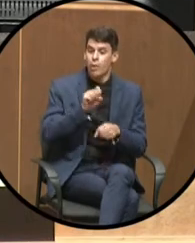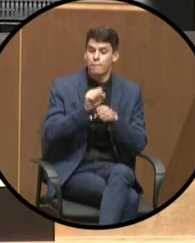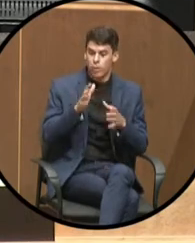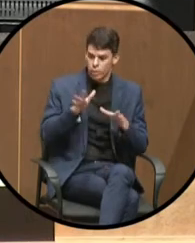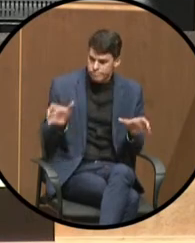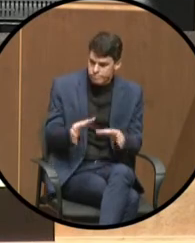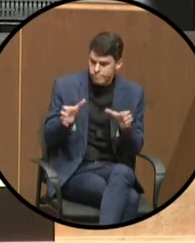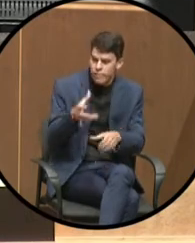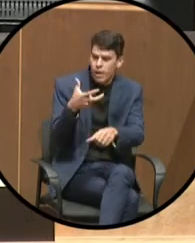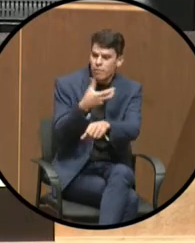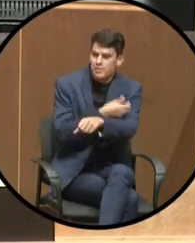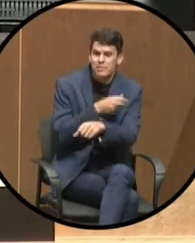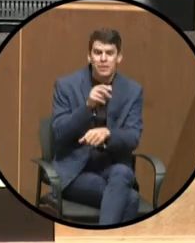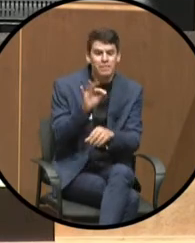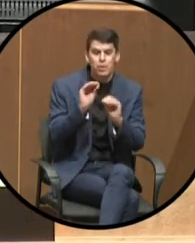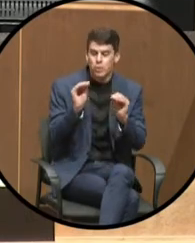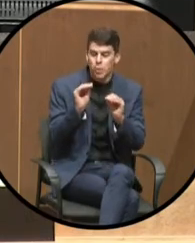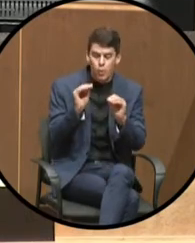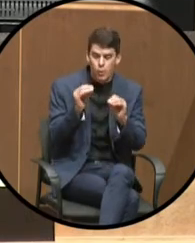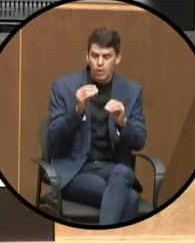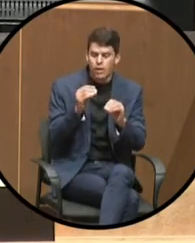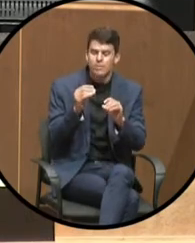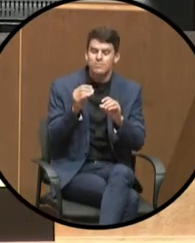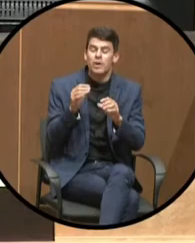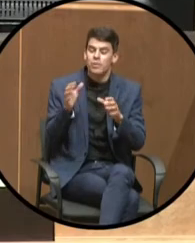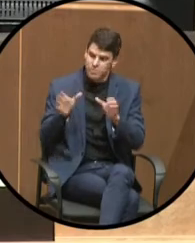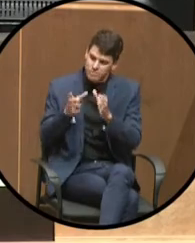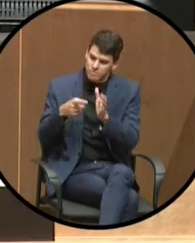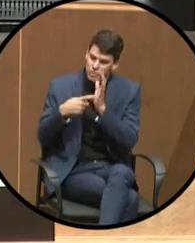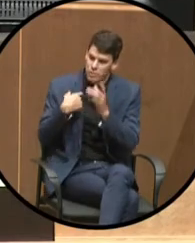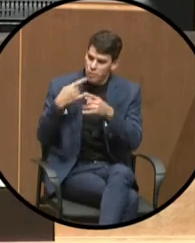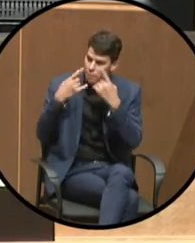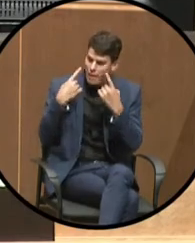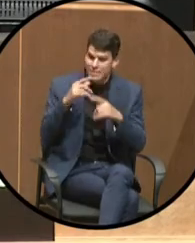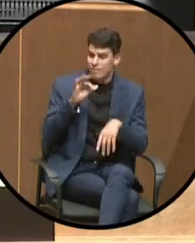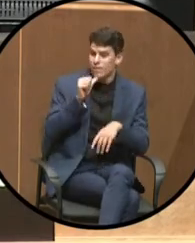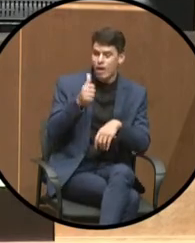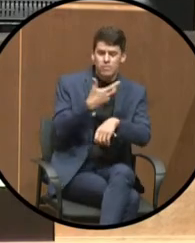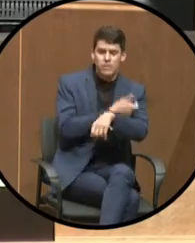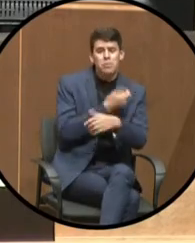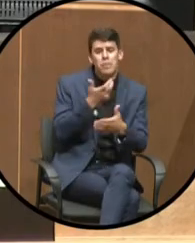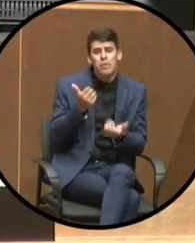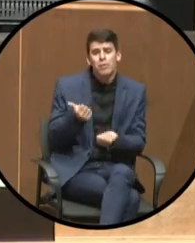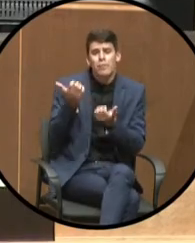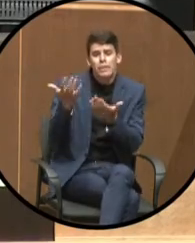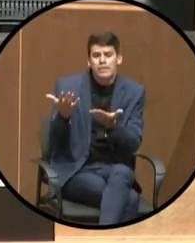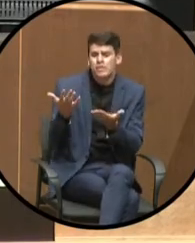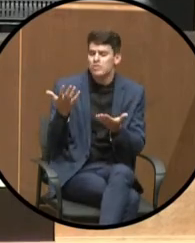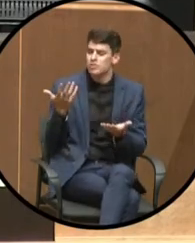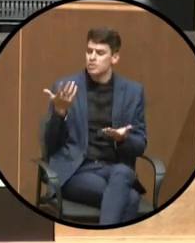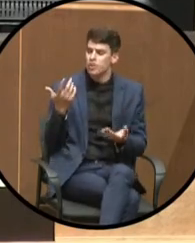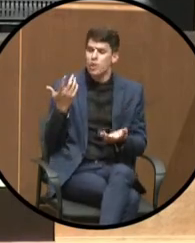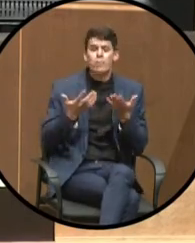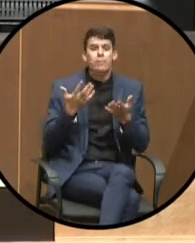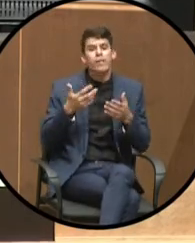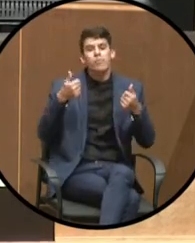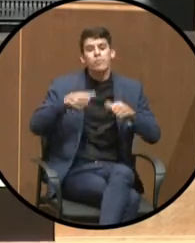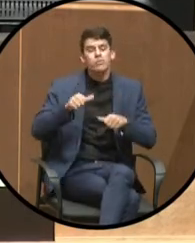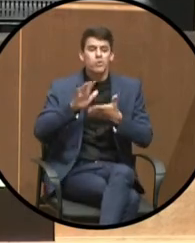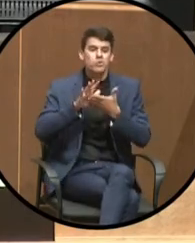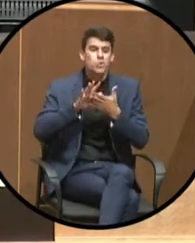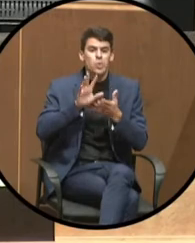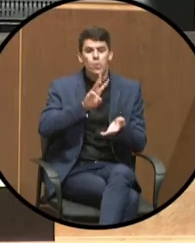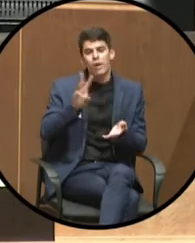not vaccinated and those kids that are in risk. Maybe a recommendation or maybe something pretty cool on the website so